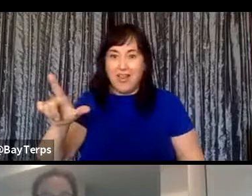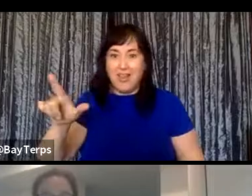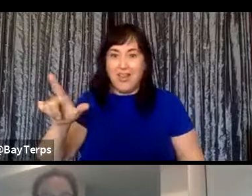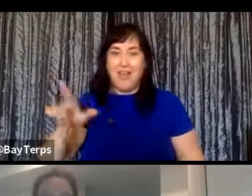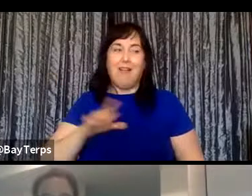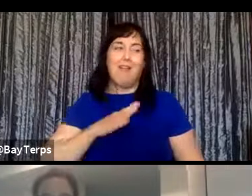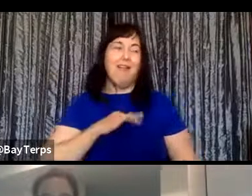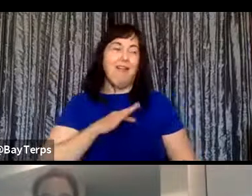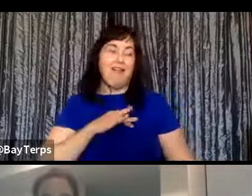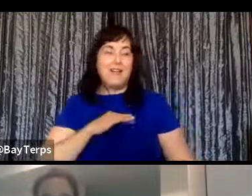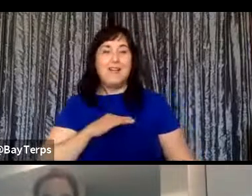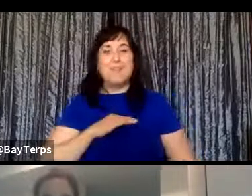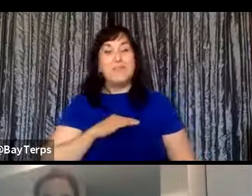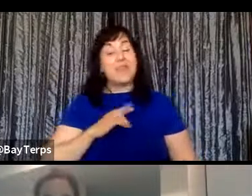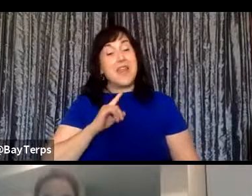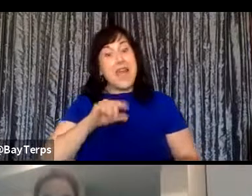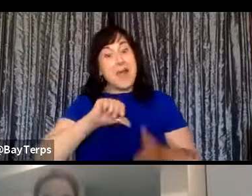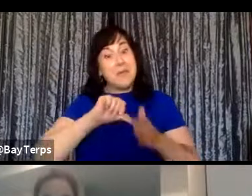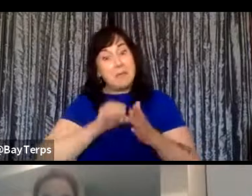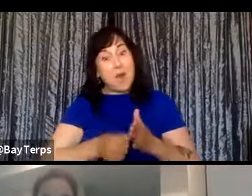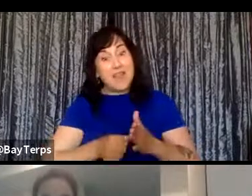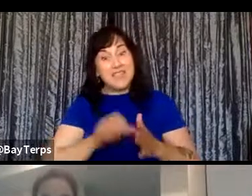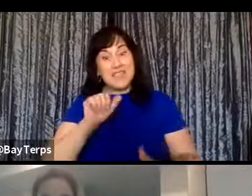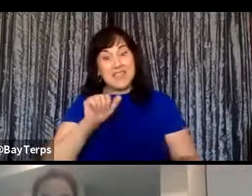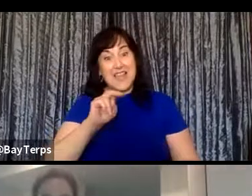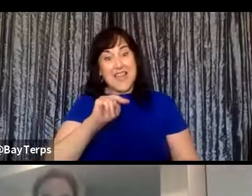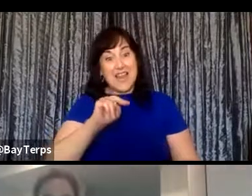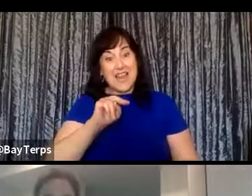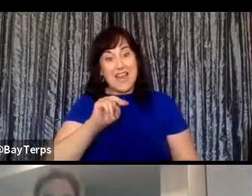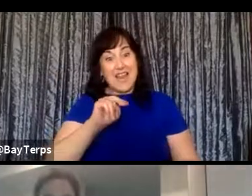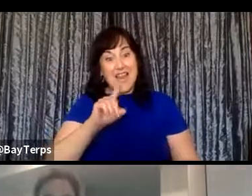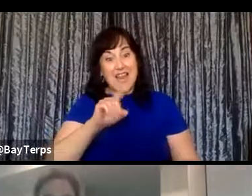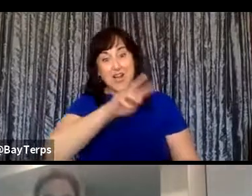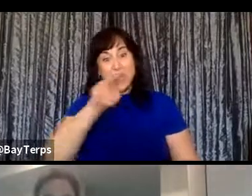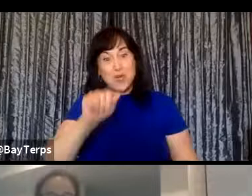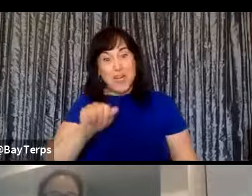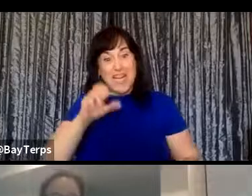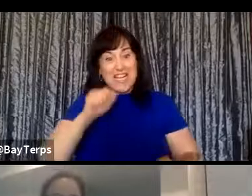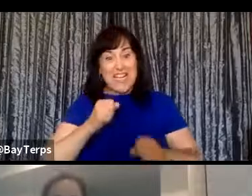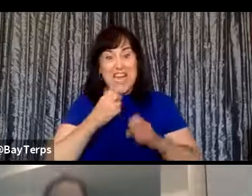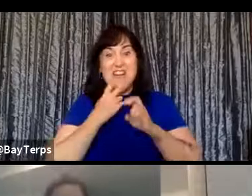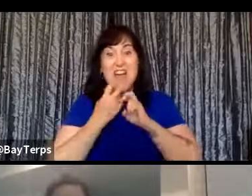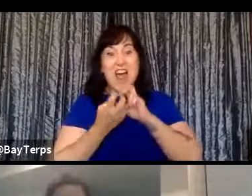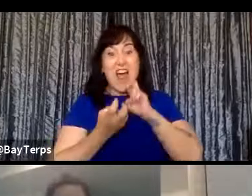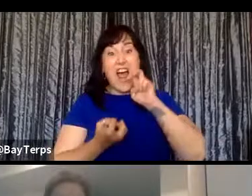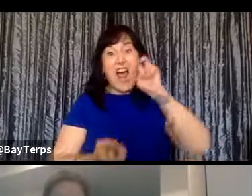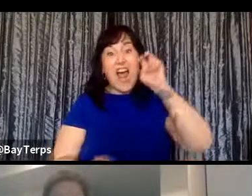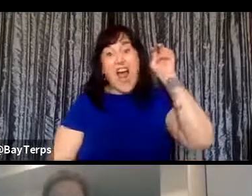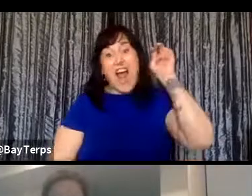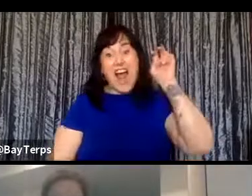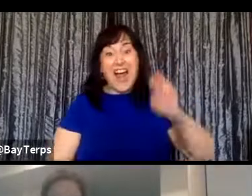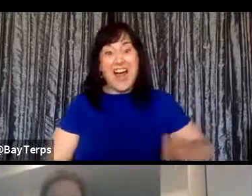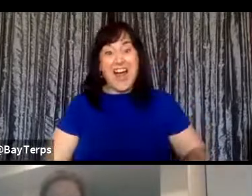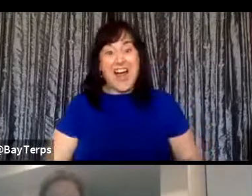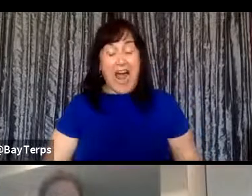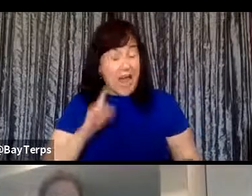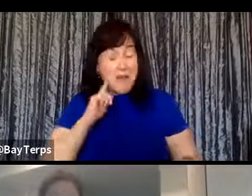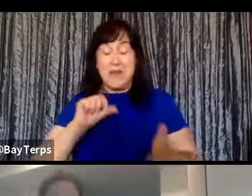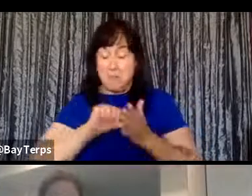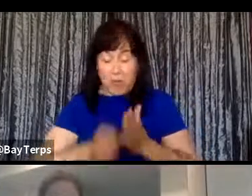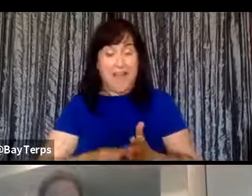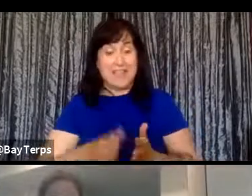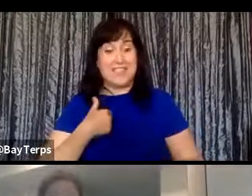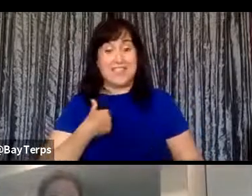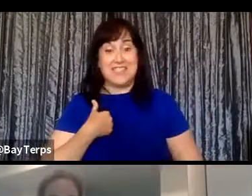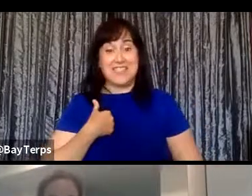I love that. What I'm really impressed by is the fact that Andrea is able to open her mouth that wide. Because I'm just embarrassed to do it. You